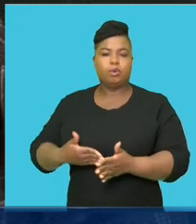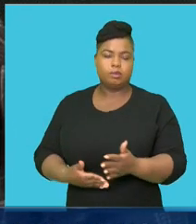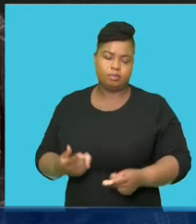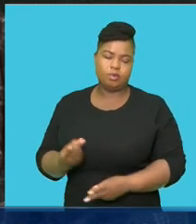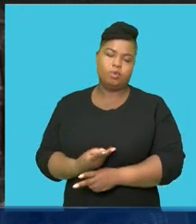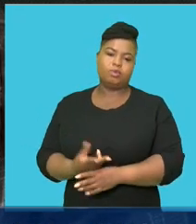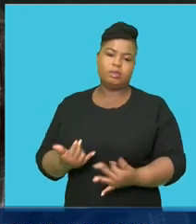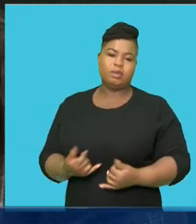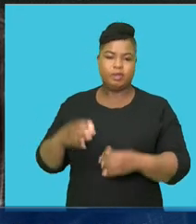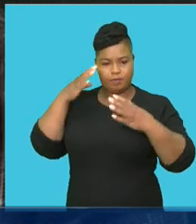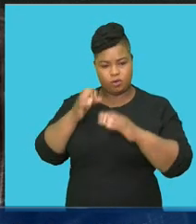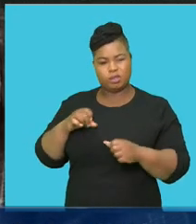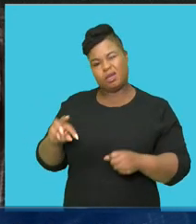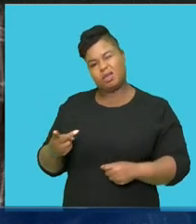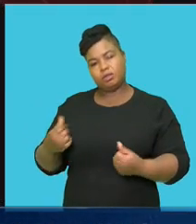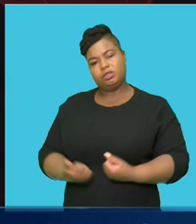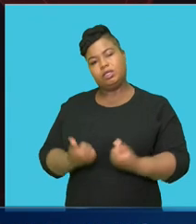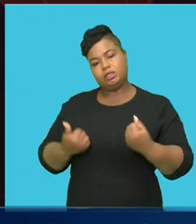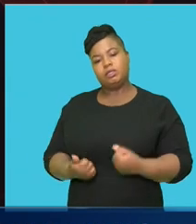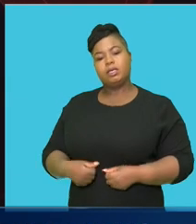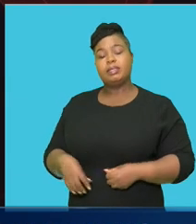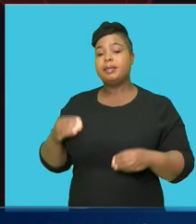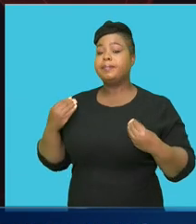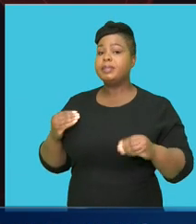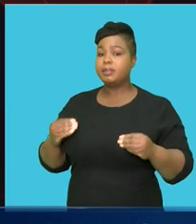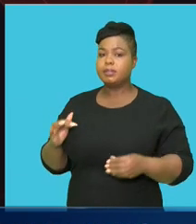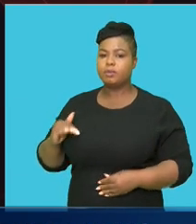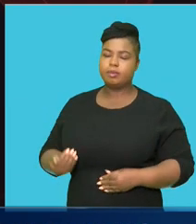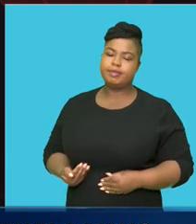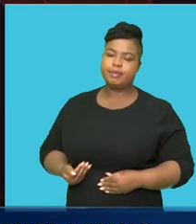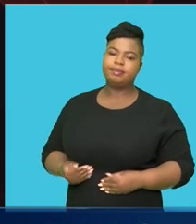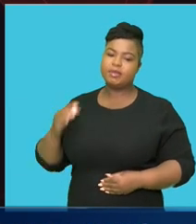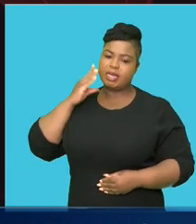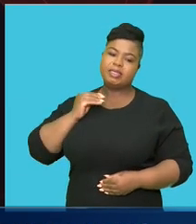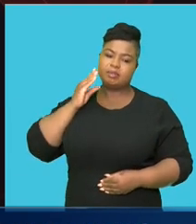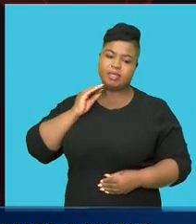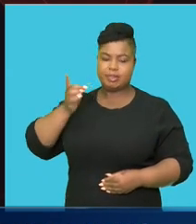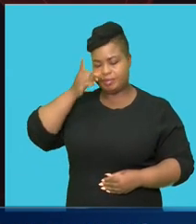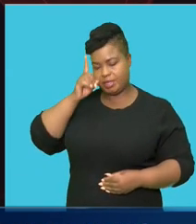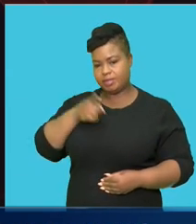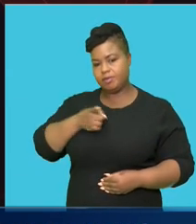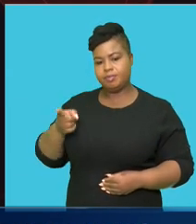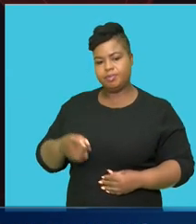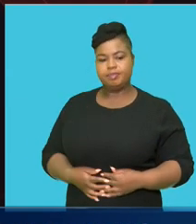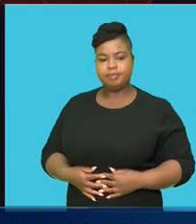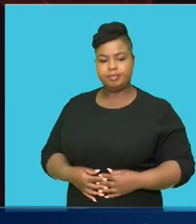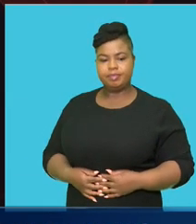kanti ibibheka nezingqinamba ezibhekana nosomabhizinisi besifazane abansundu